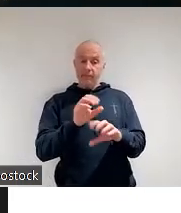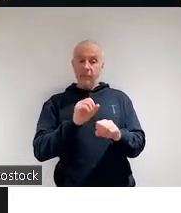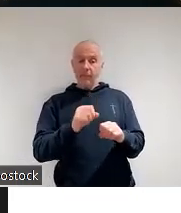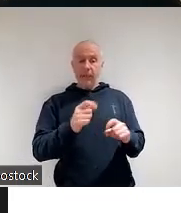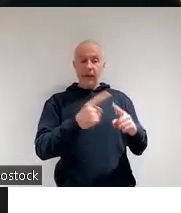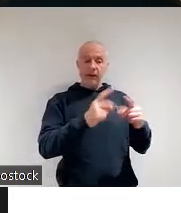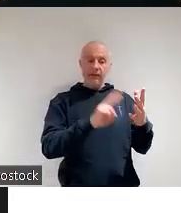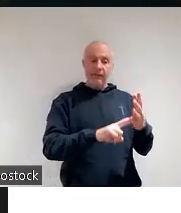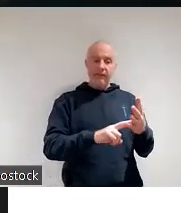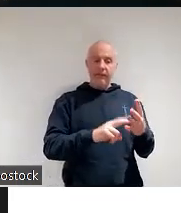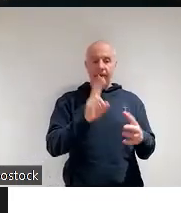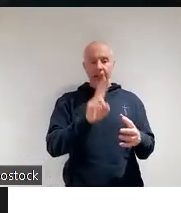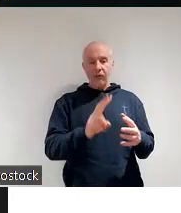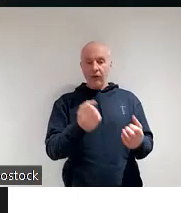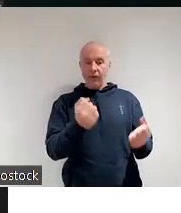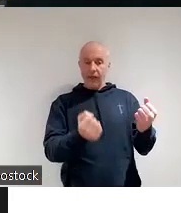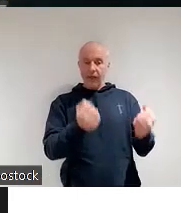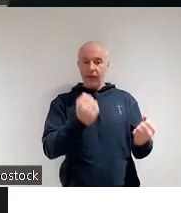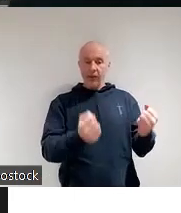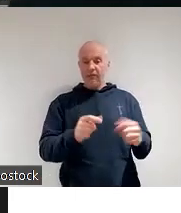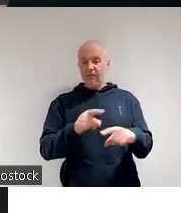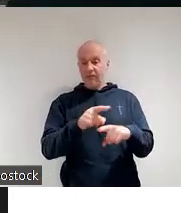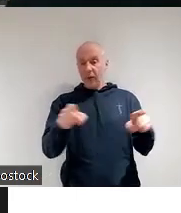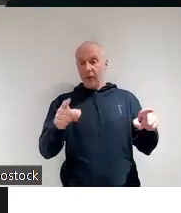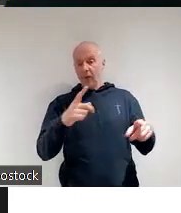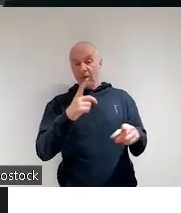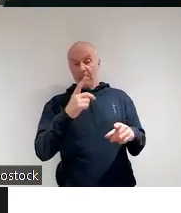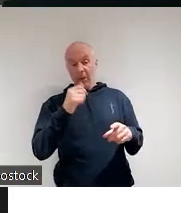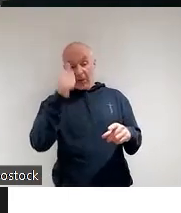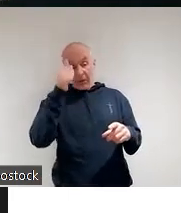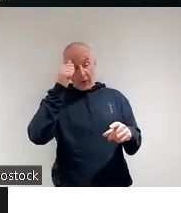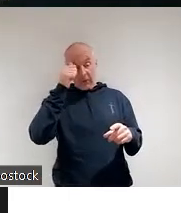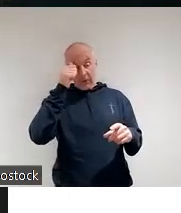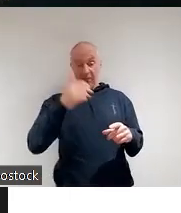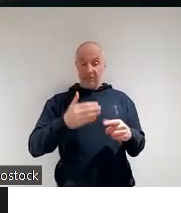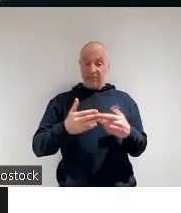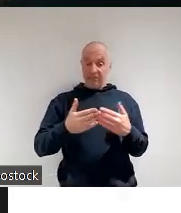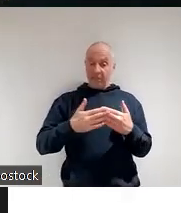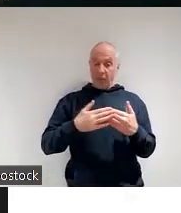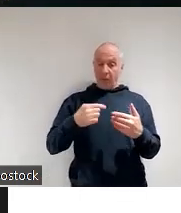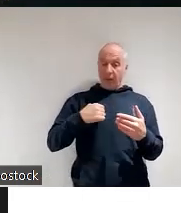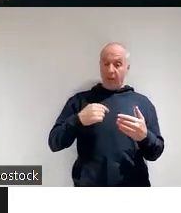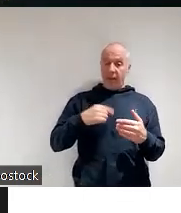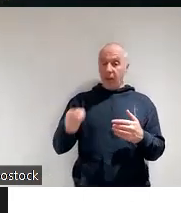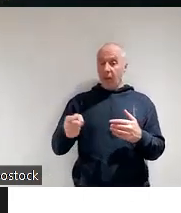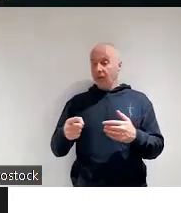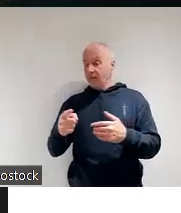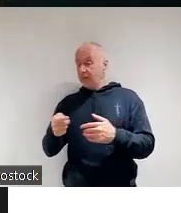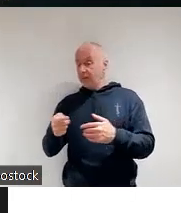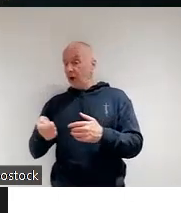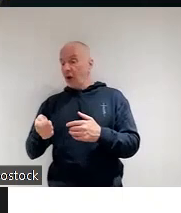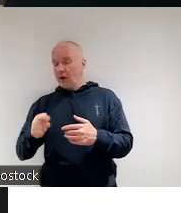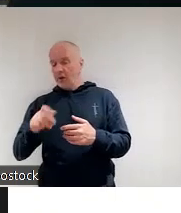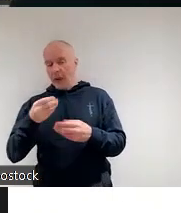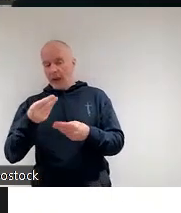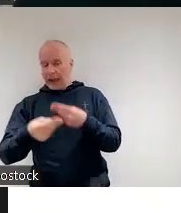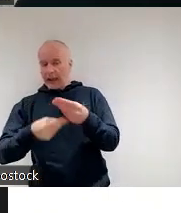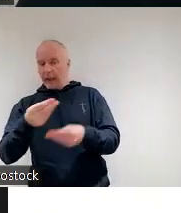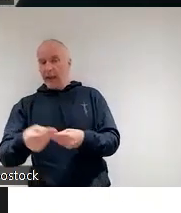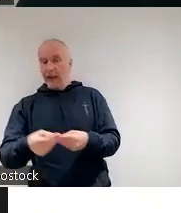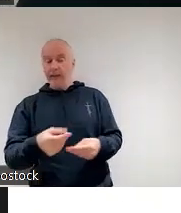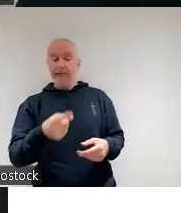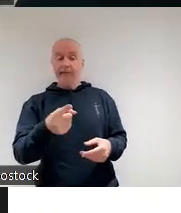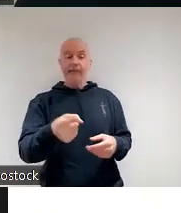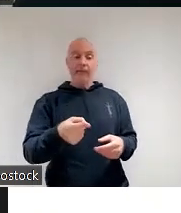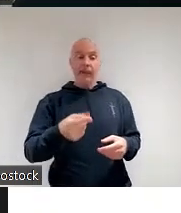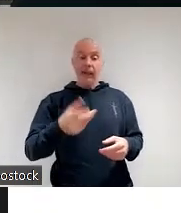me about everything to do with electrical vehicles. So there are all different types of electrical vehicles here. So if we